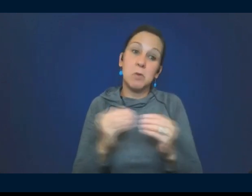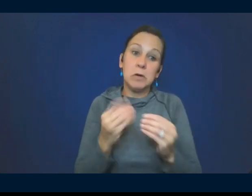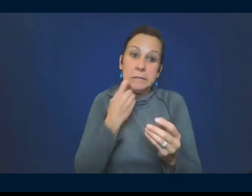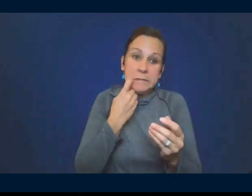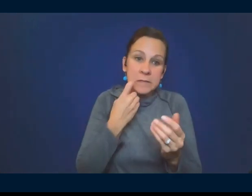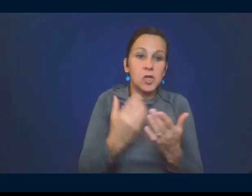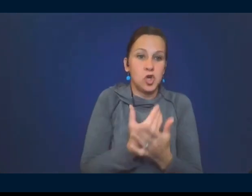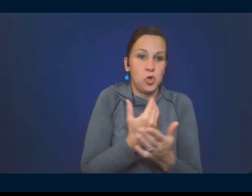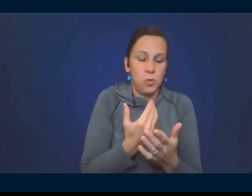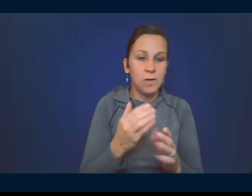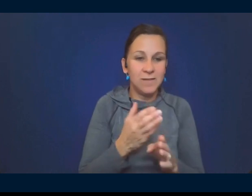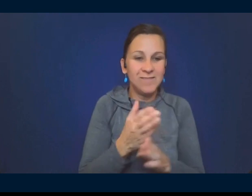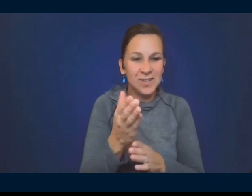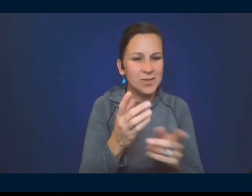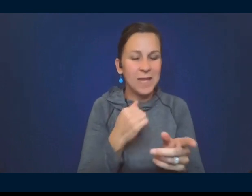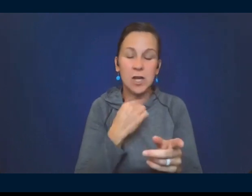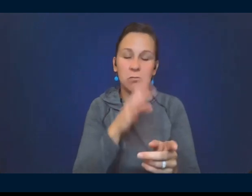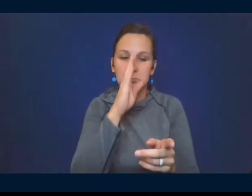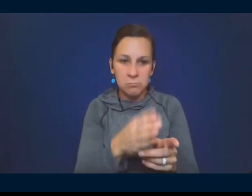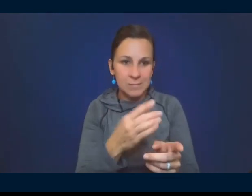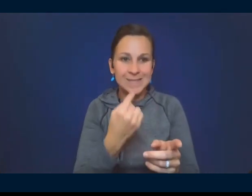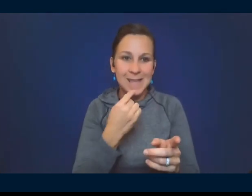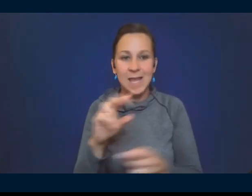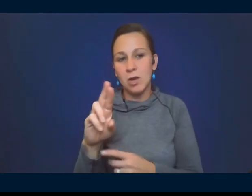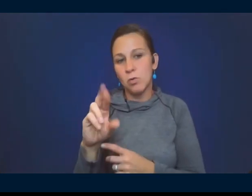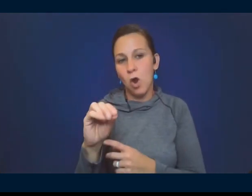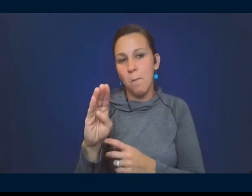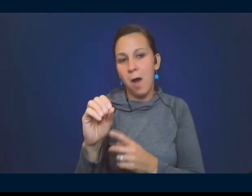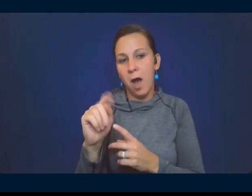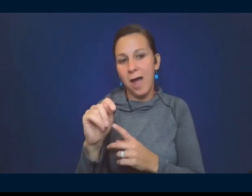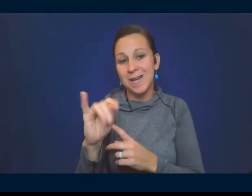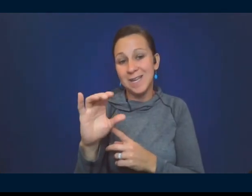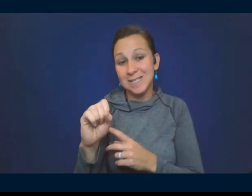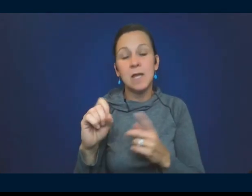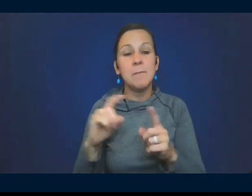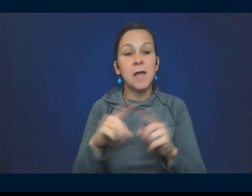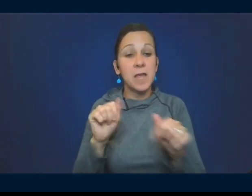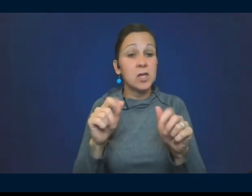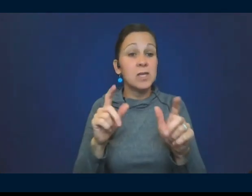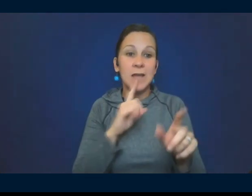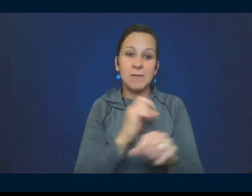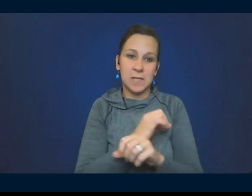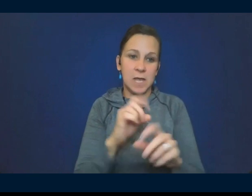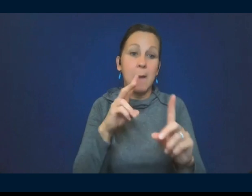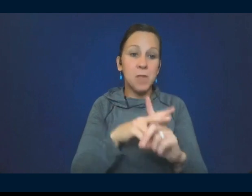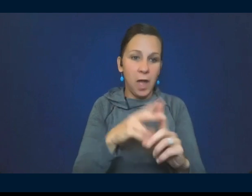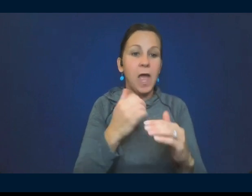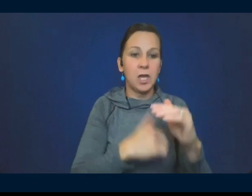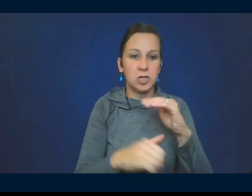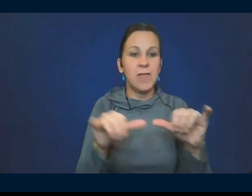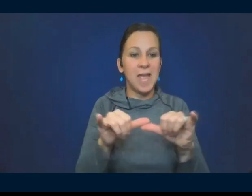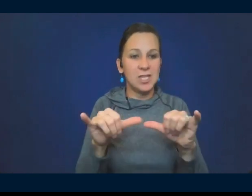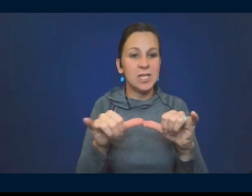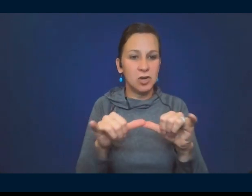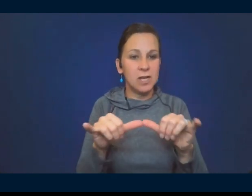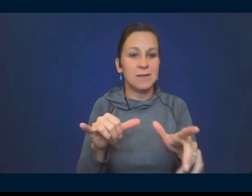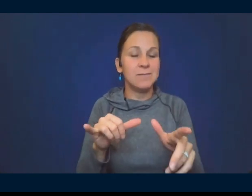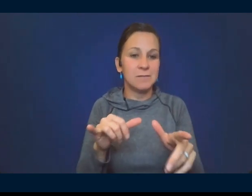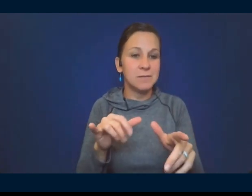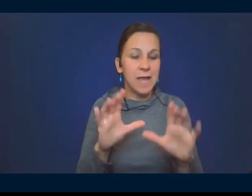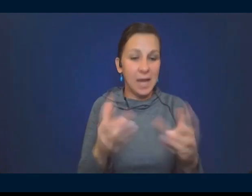don't explicitly state robotics, but you could definitely apply under the engineering category. Now for